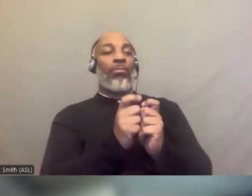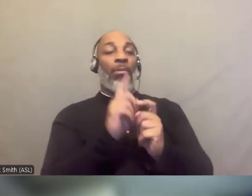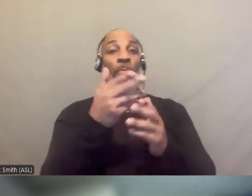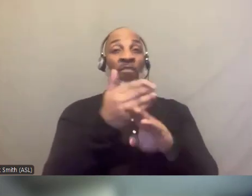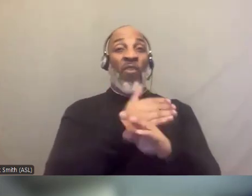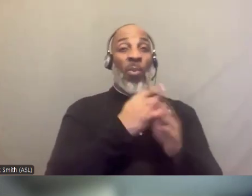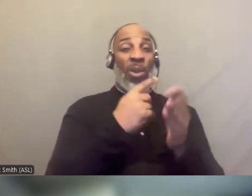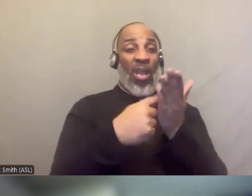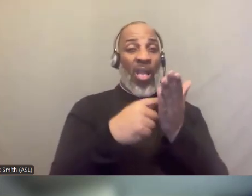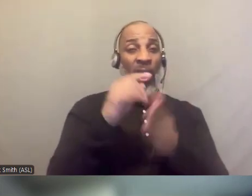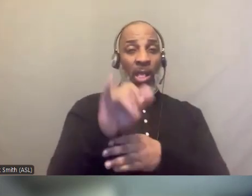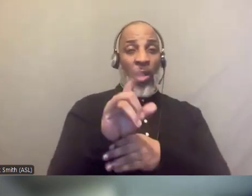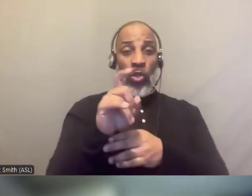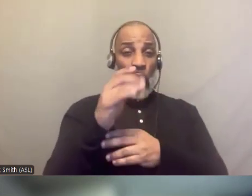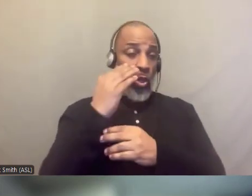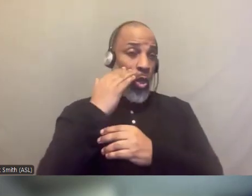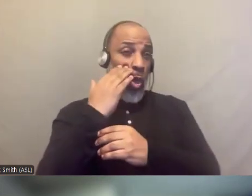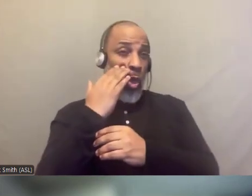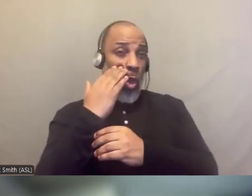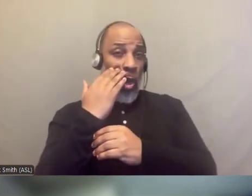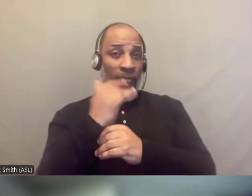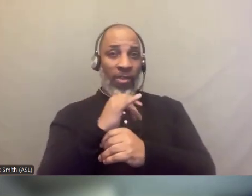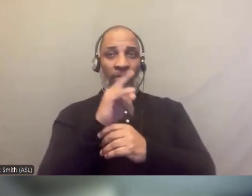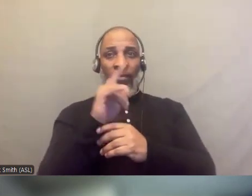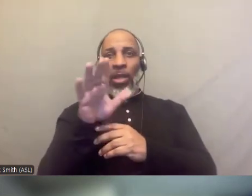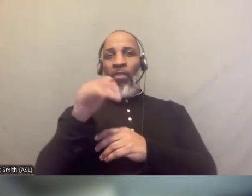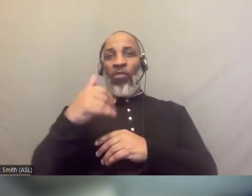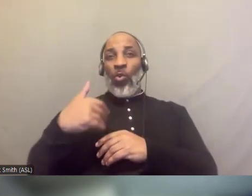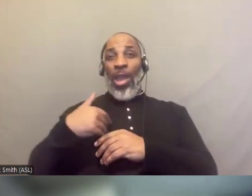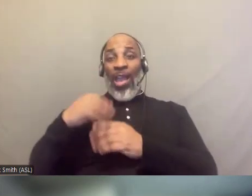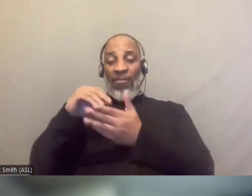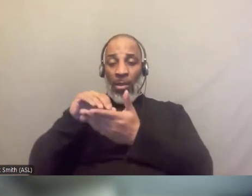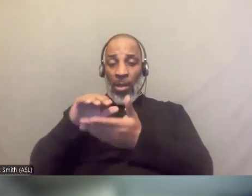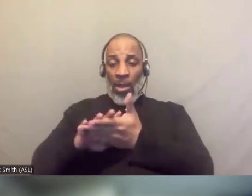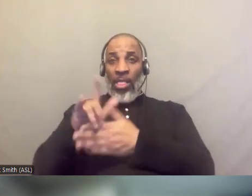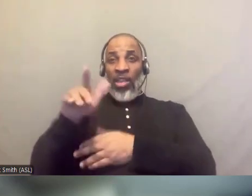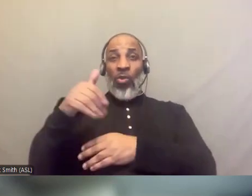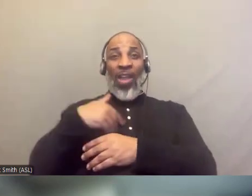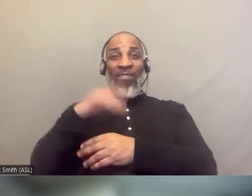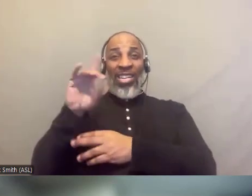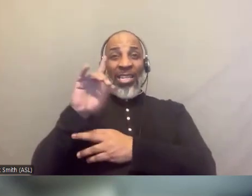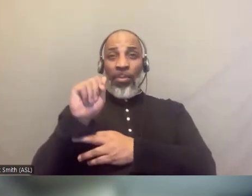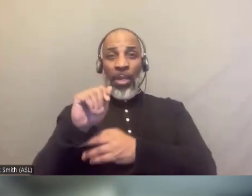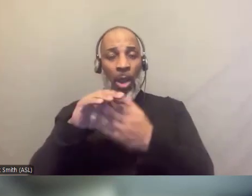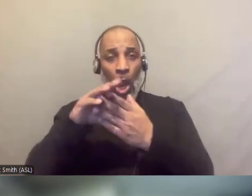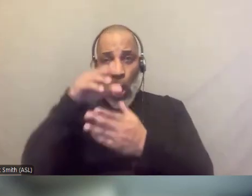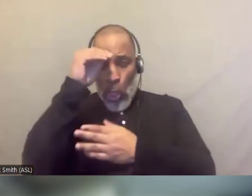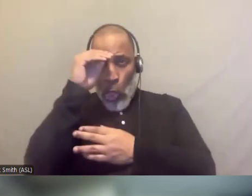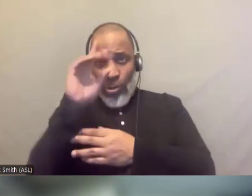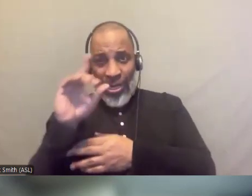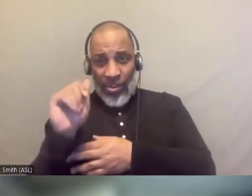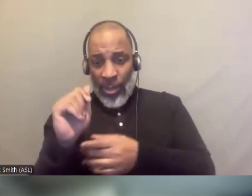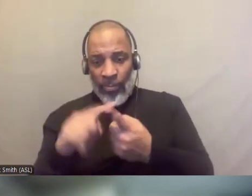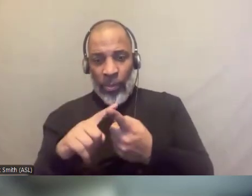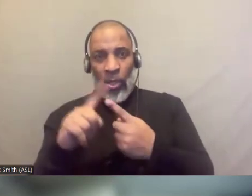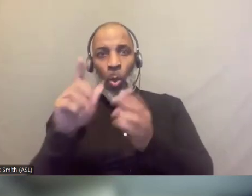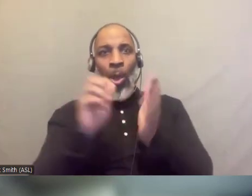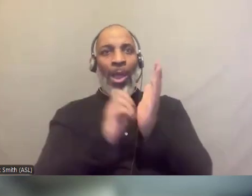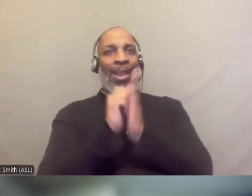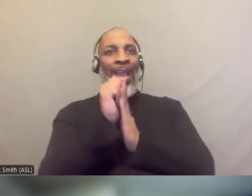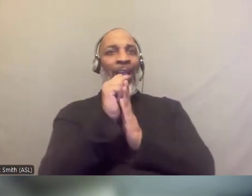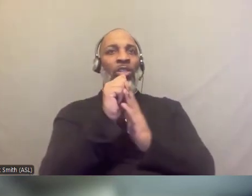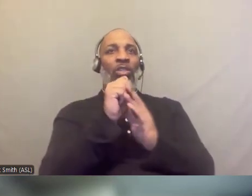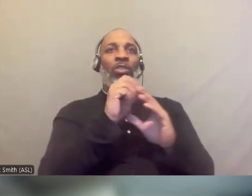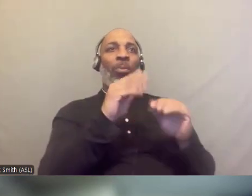know, you should know that if you have a record of an impairment, whether it's a learning disability or you're a cancer survivor, you're protected under